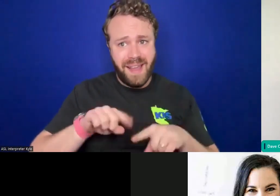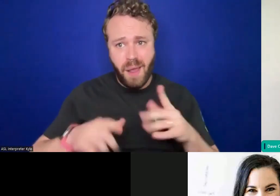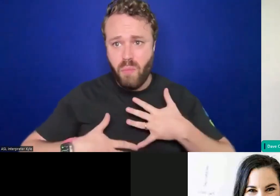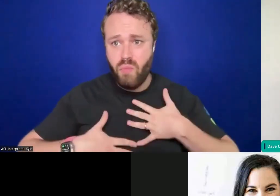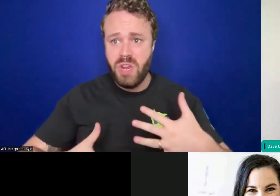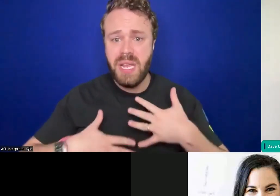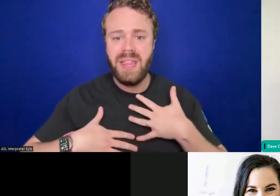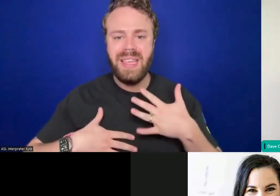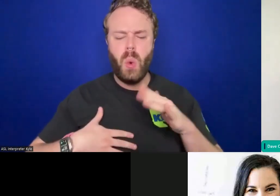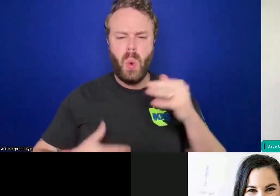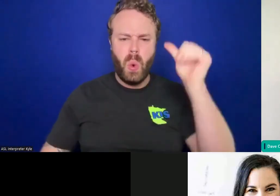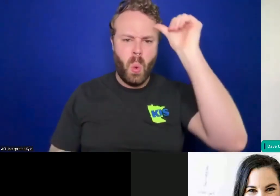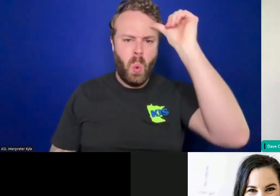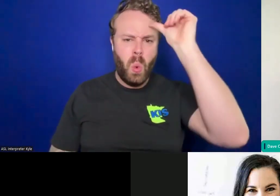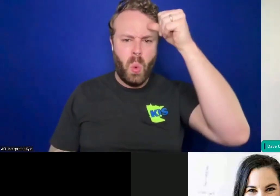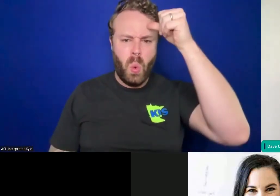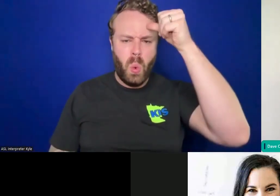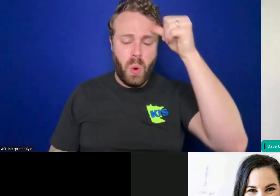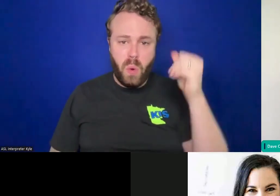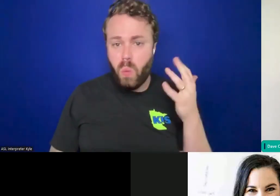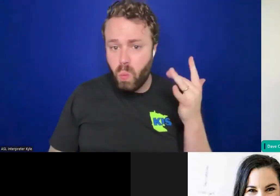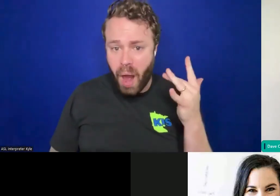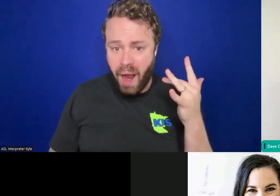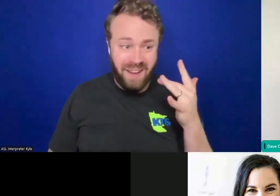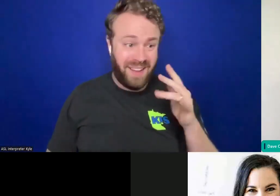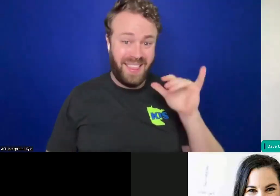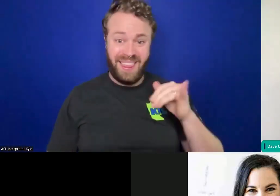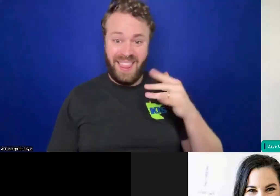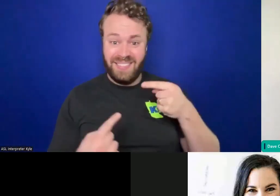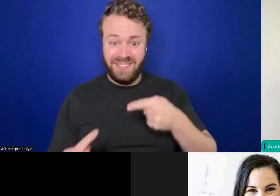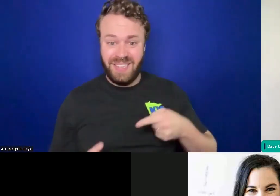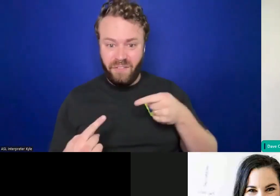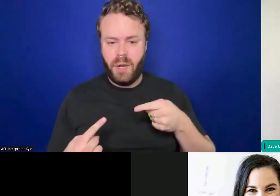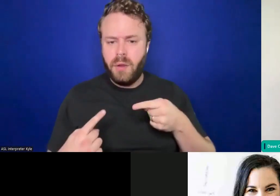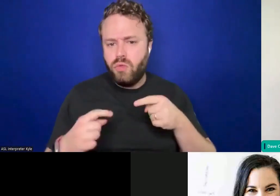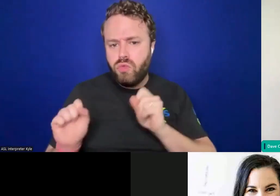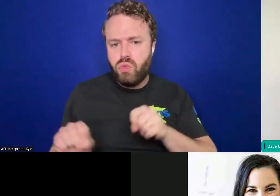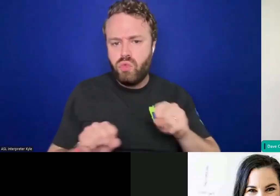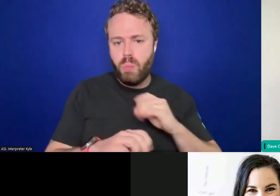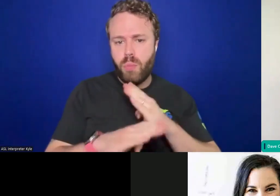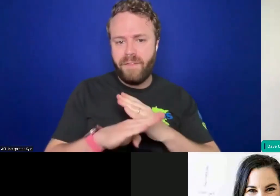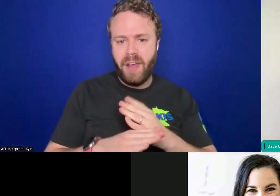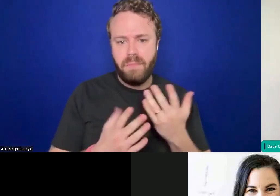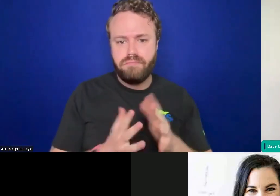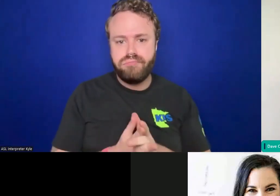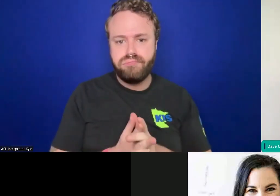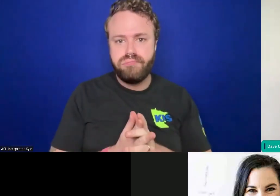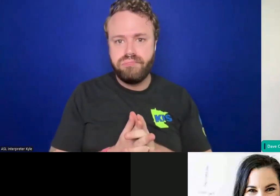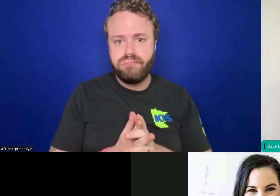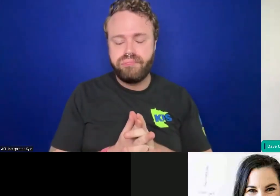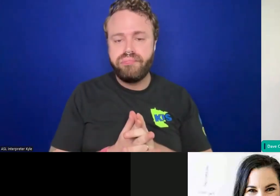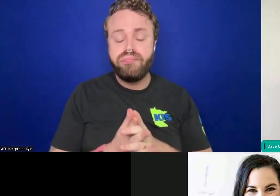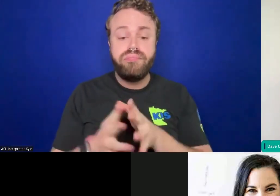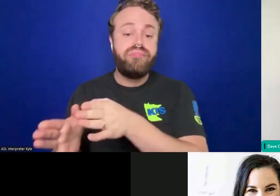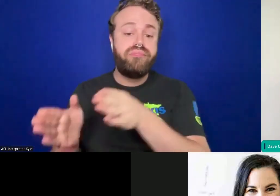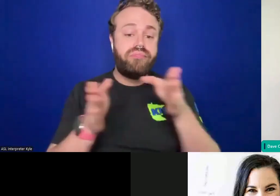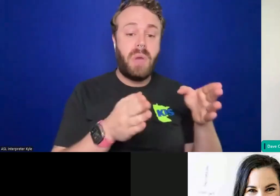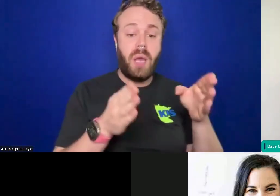because we know that their suffering was preventable. Thinking about this from the public health